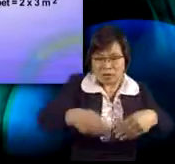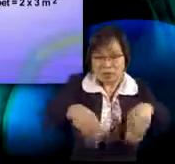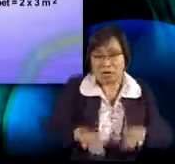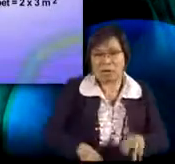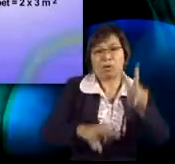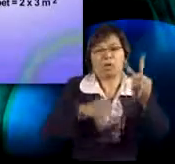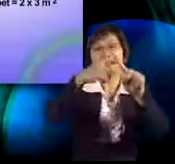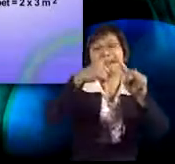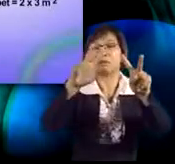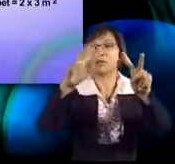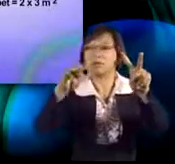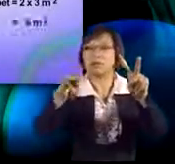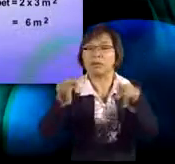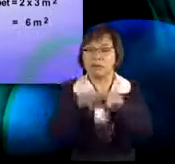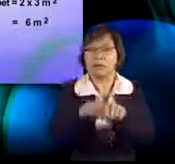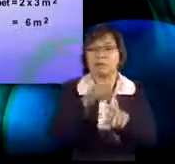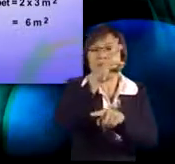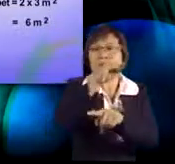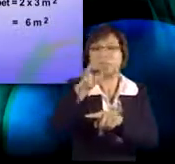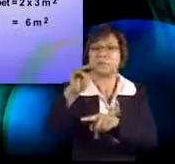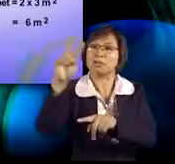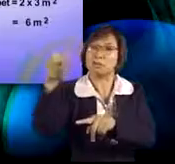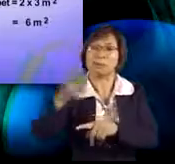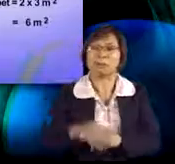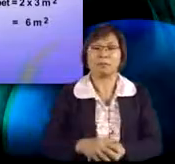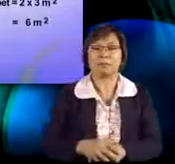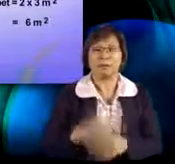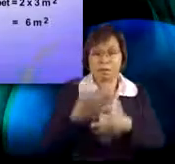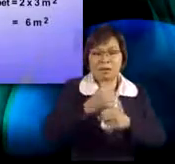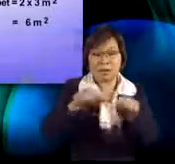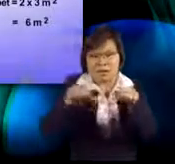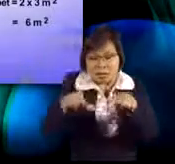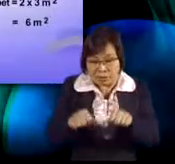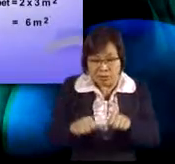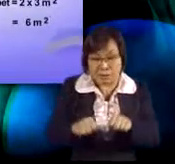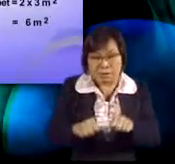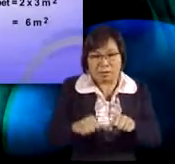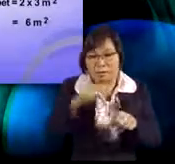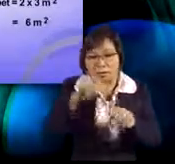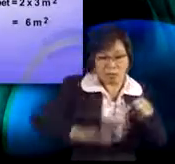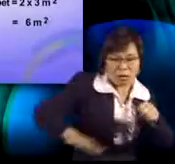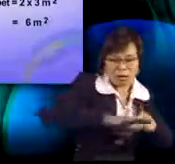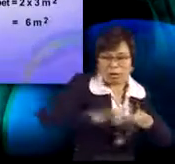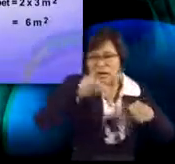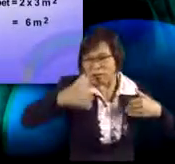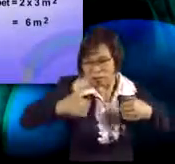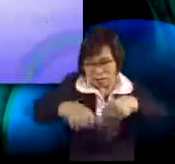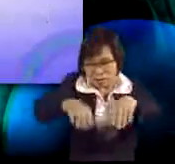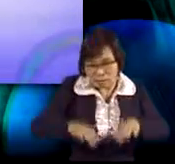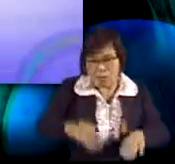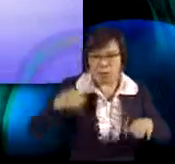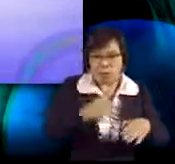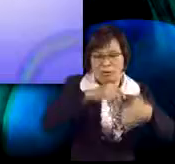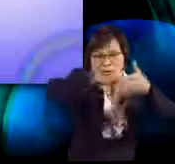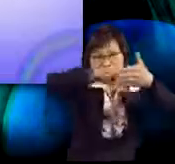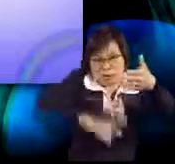3 meters square equals to 6 meters square. To get the area not covered by the carpet, we have to